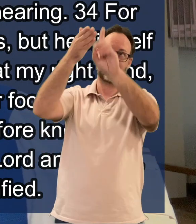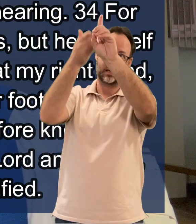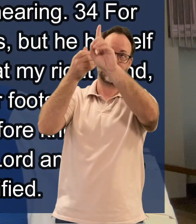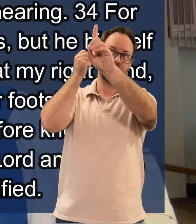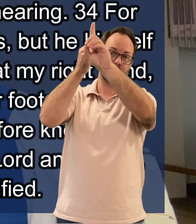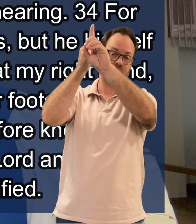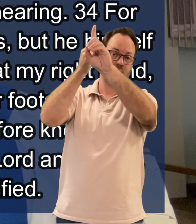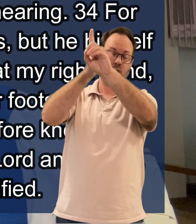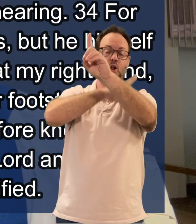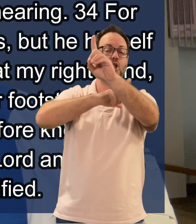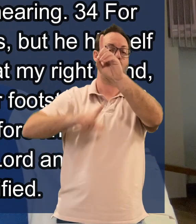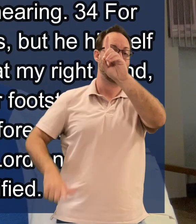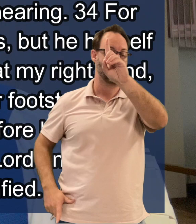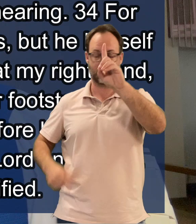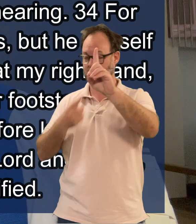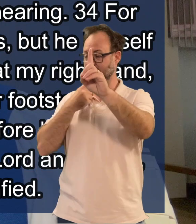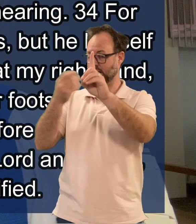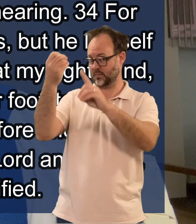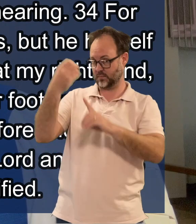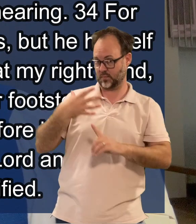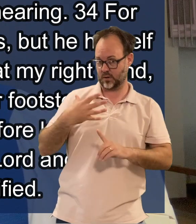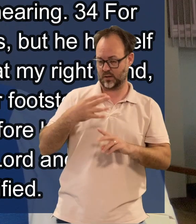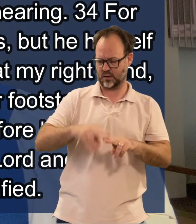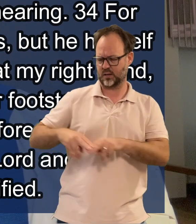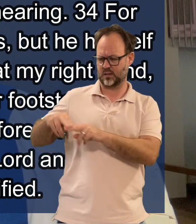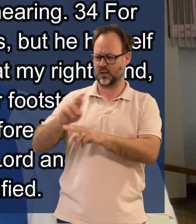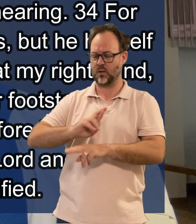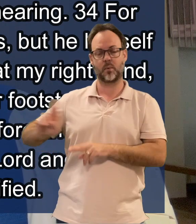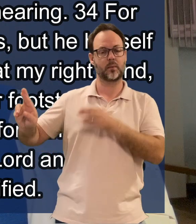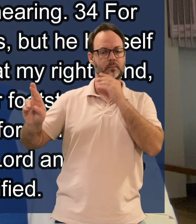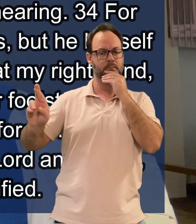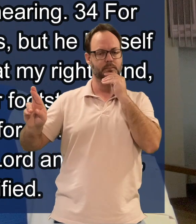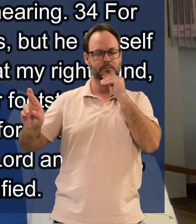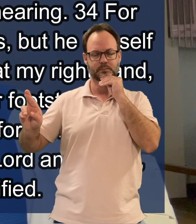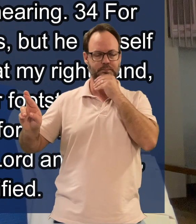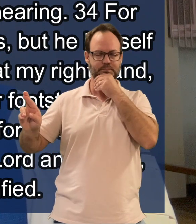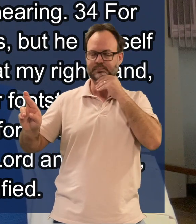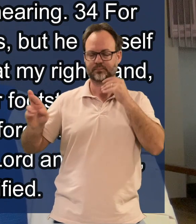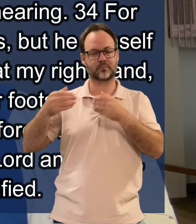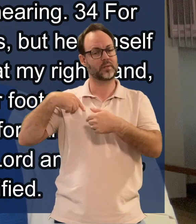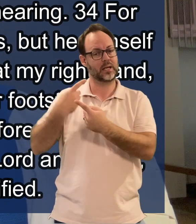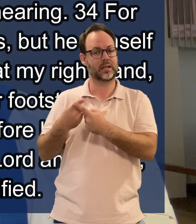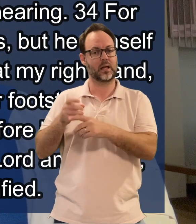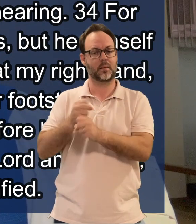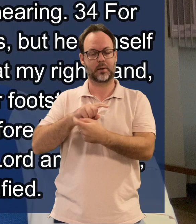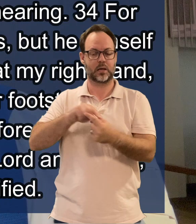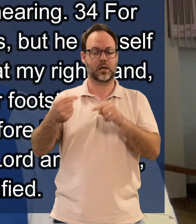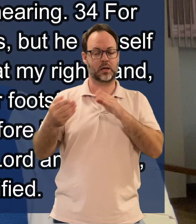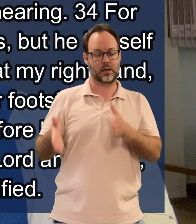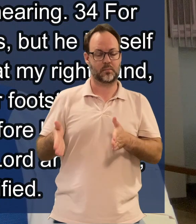says, the Lord said to my Lord, sit at my right hand until I make your enemies your